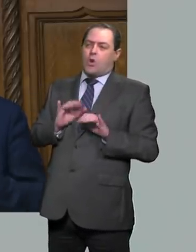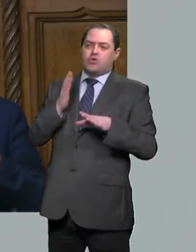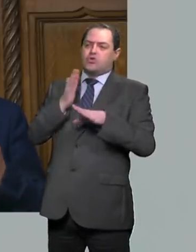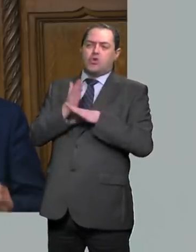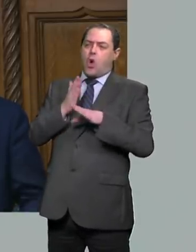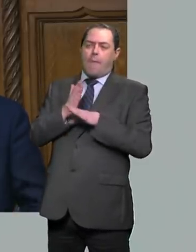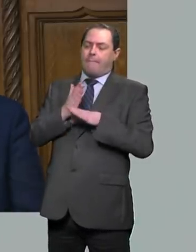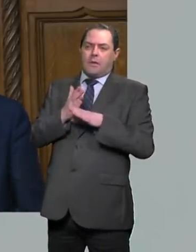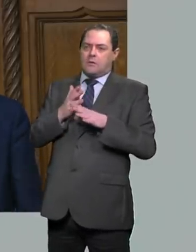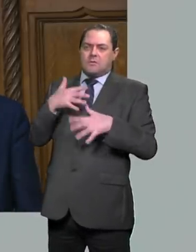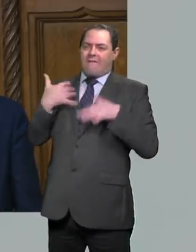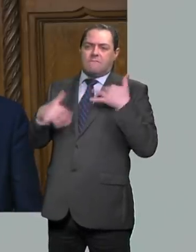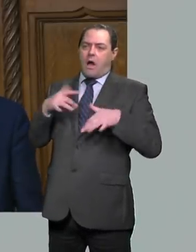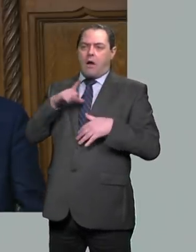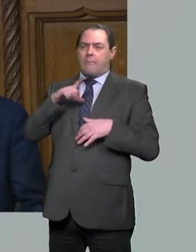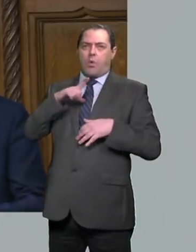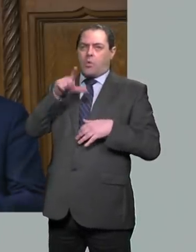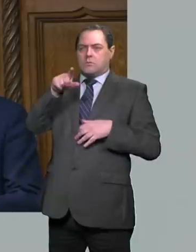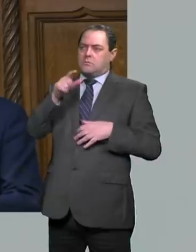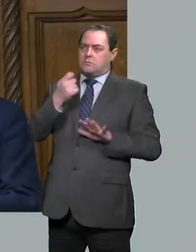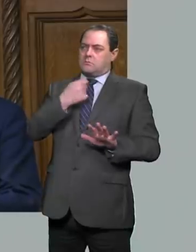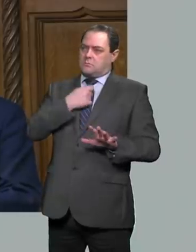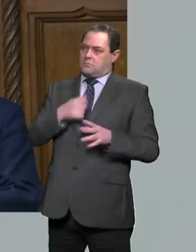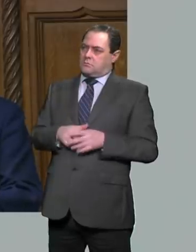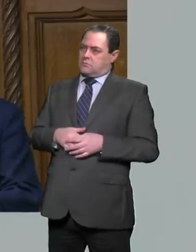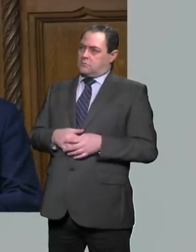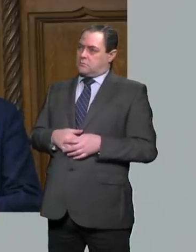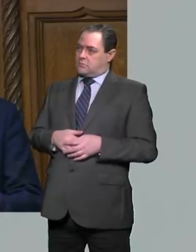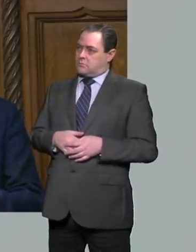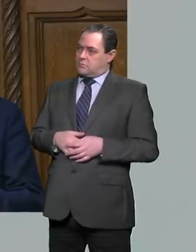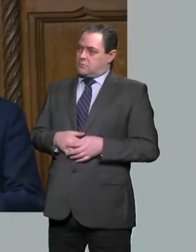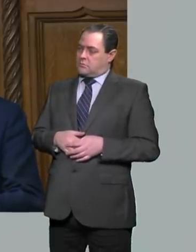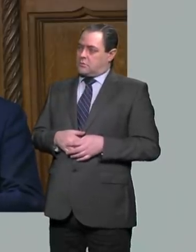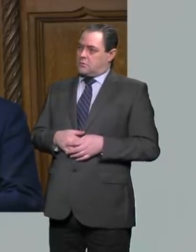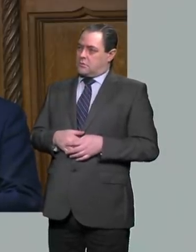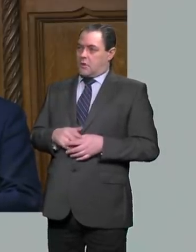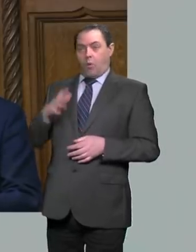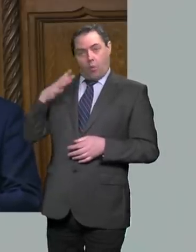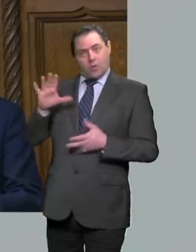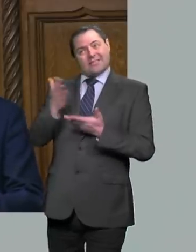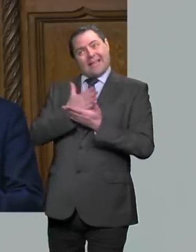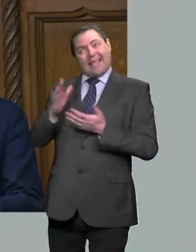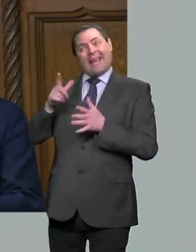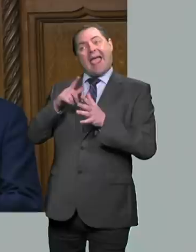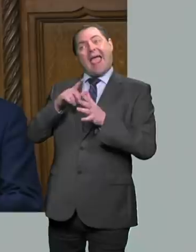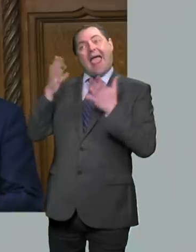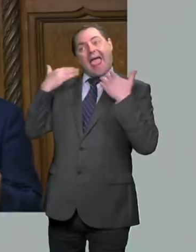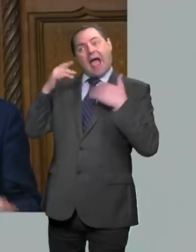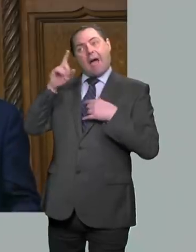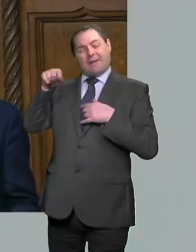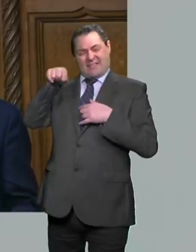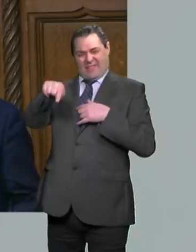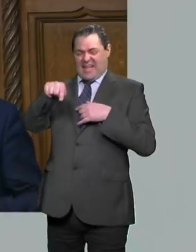tax on ordinary workers. We all want clean air, but the model proposed by